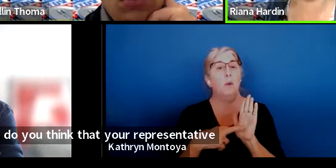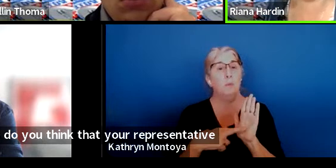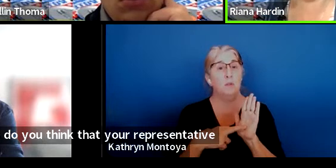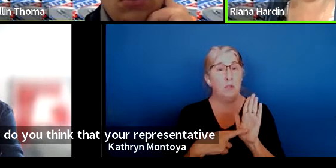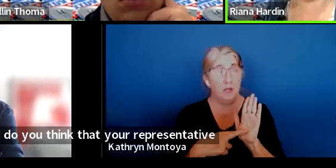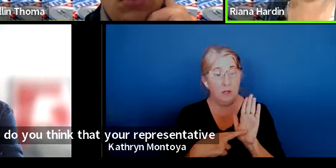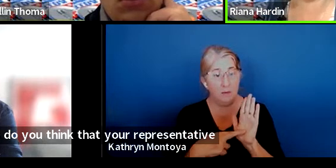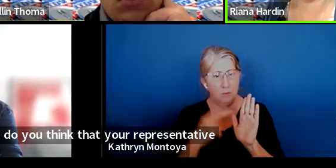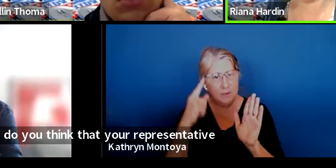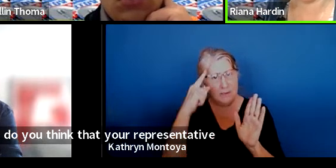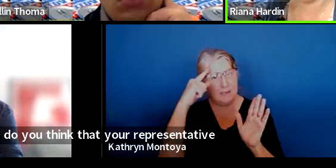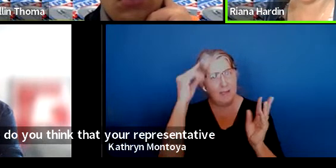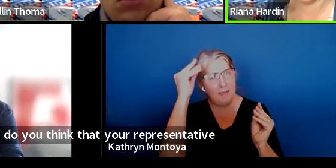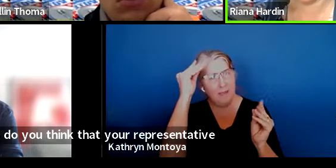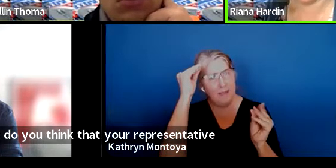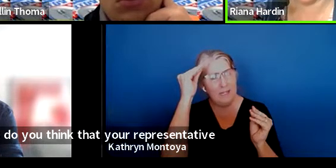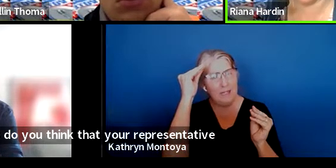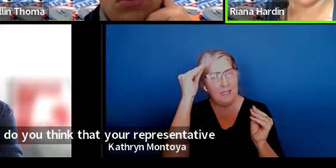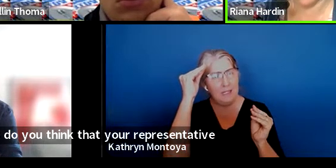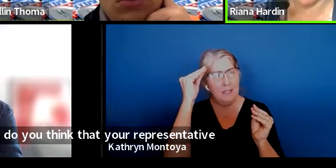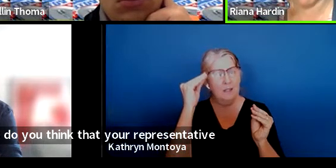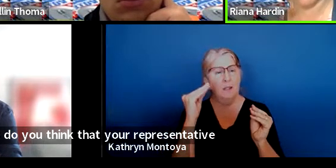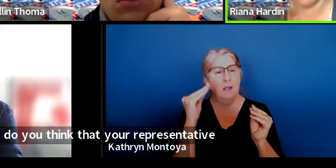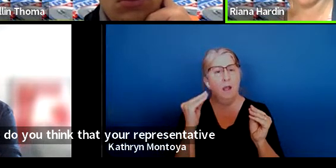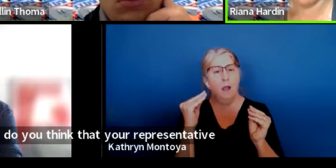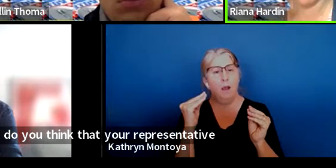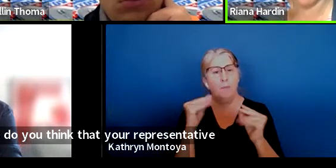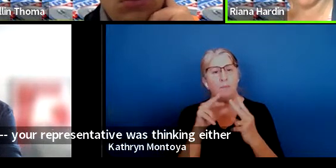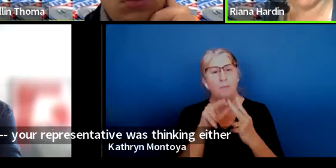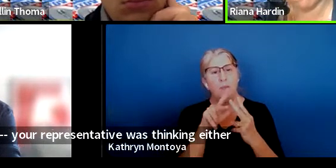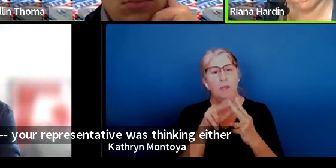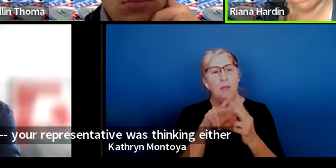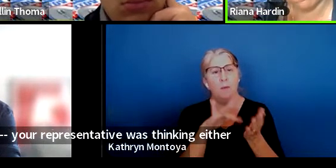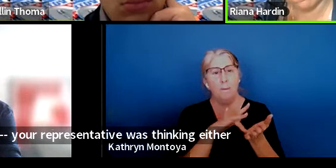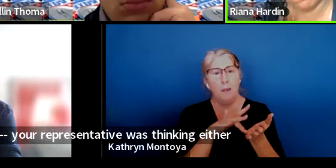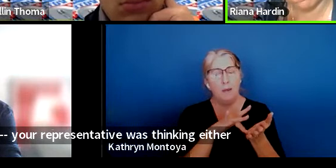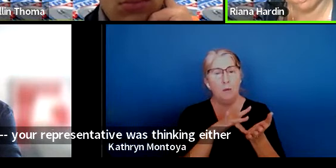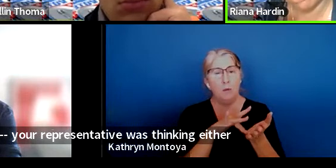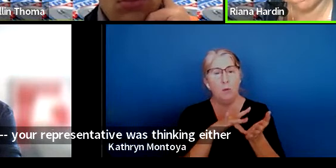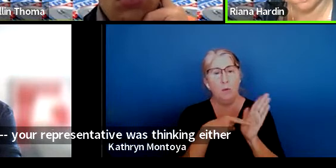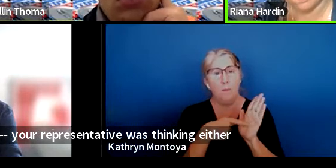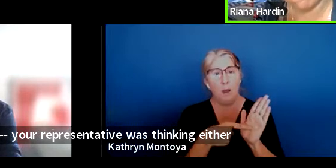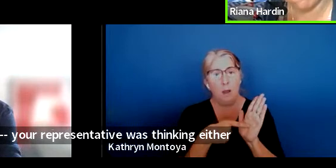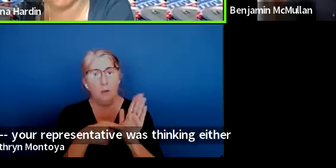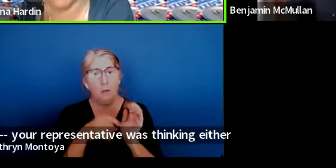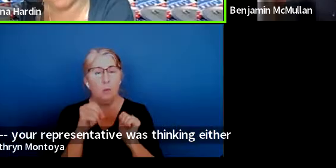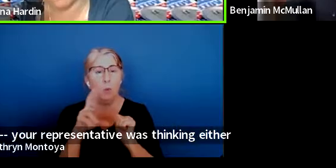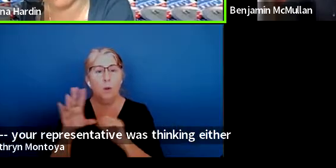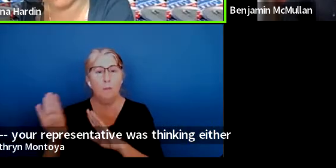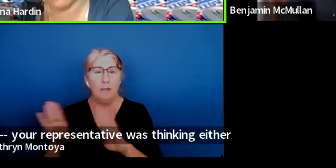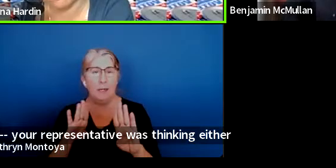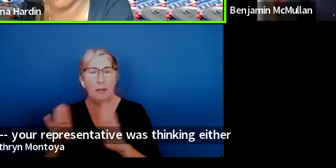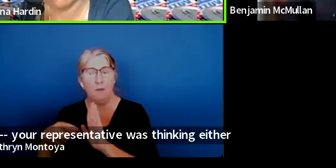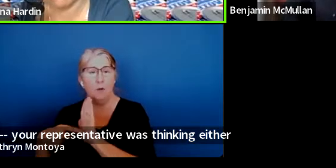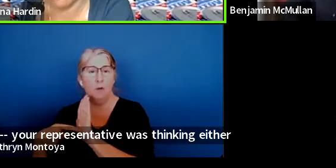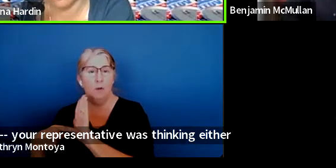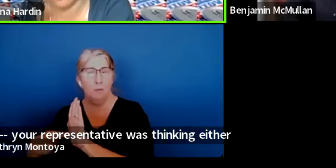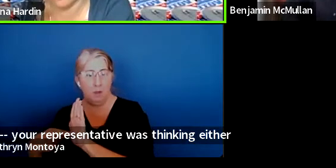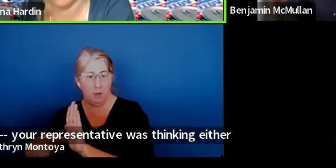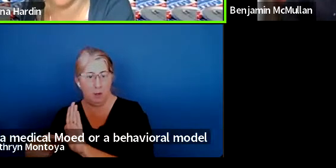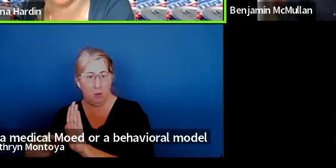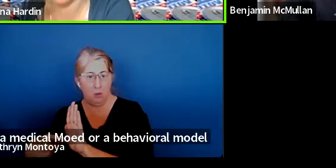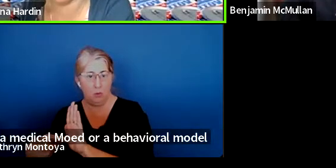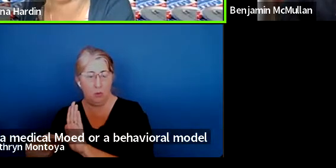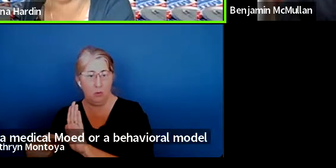was thinking either a medical model or a behavioral model